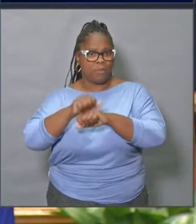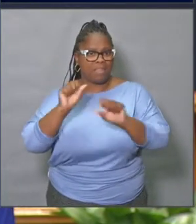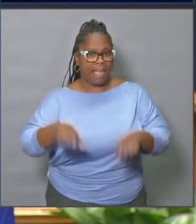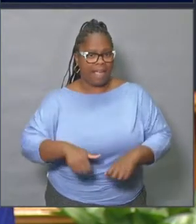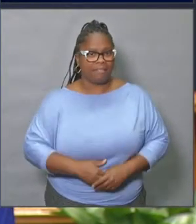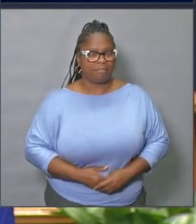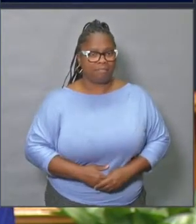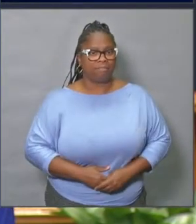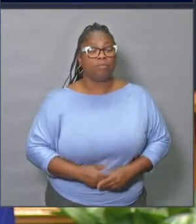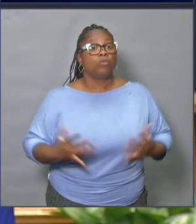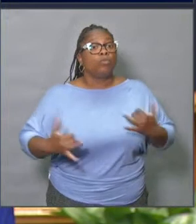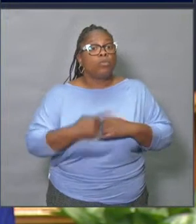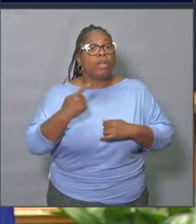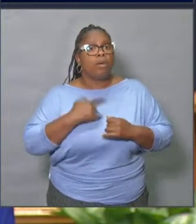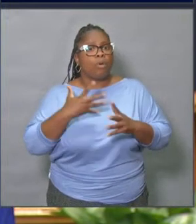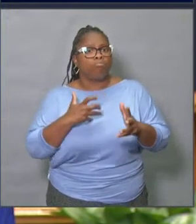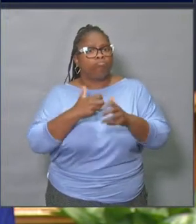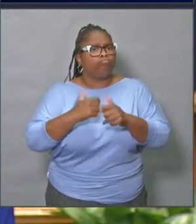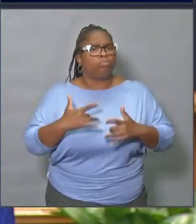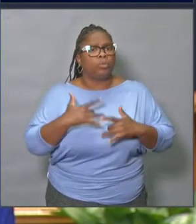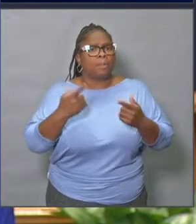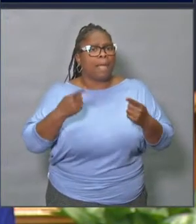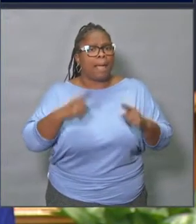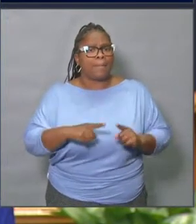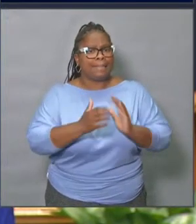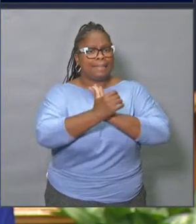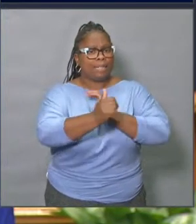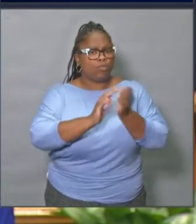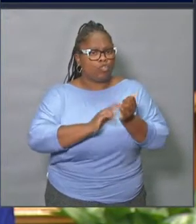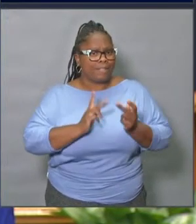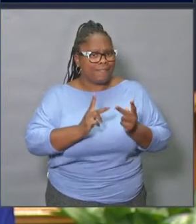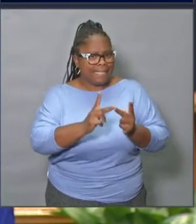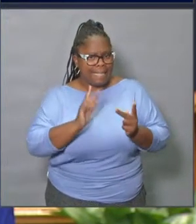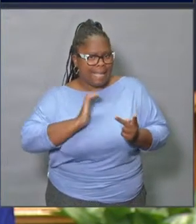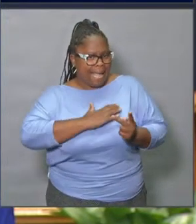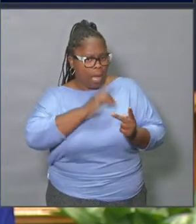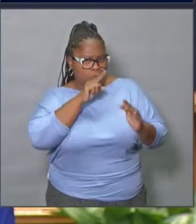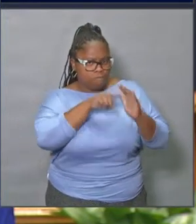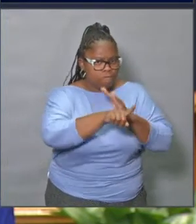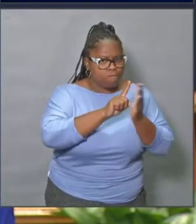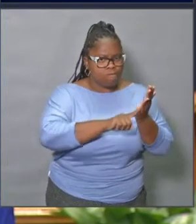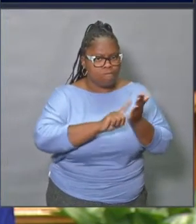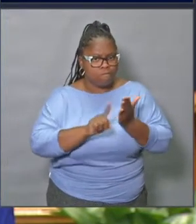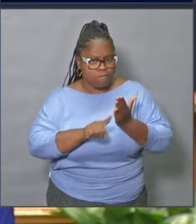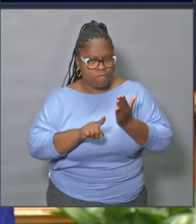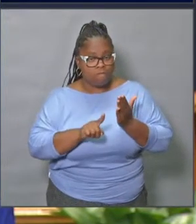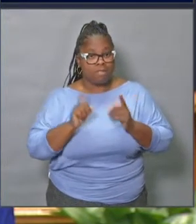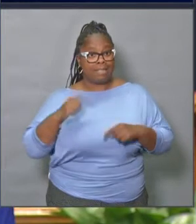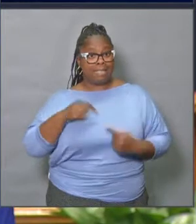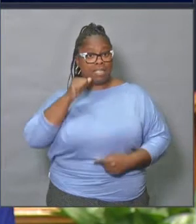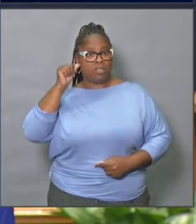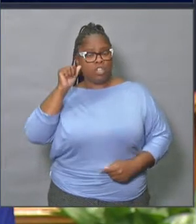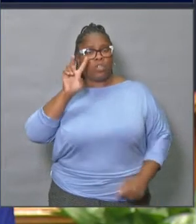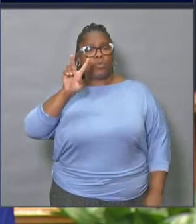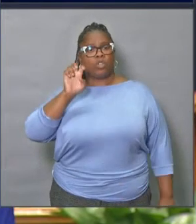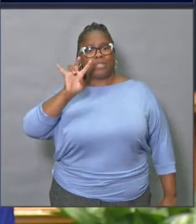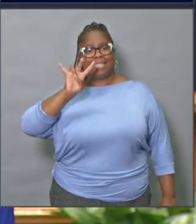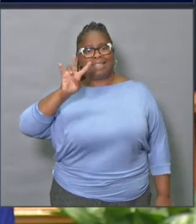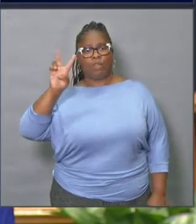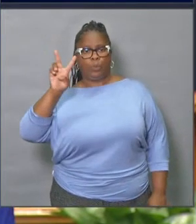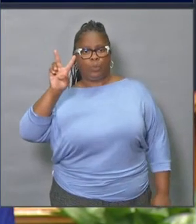work happening in skilled nursing facilities. As of yesterday, 272 skilled nursing